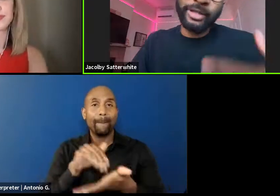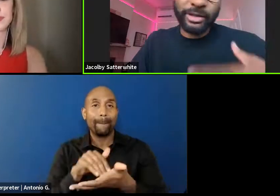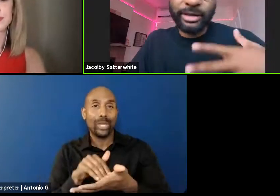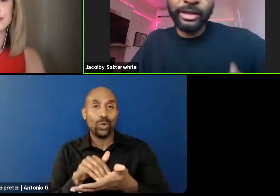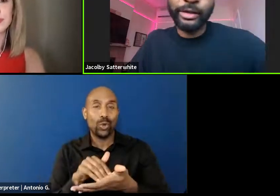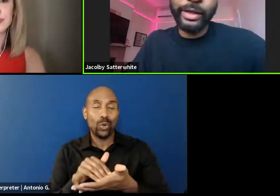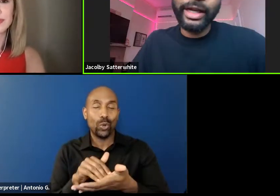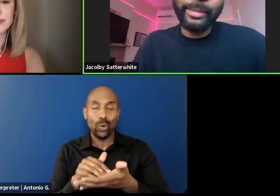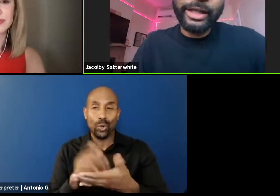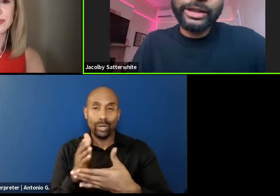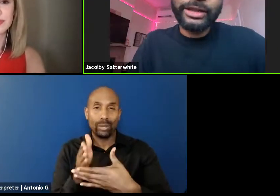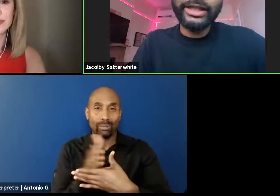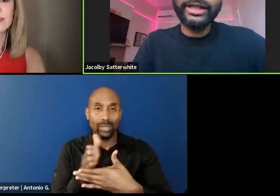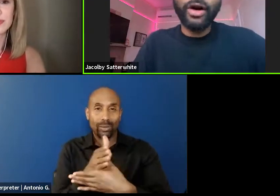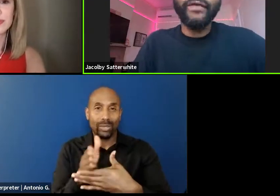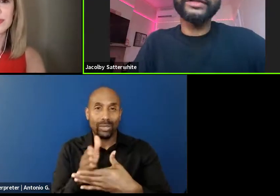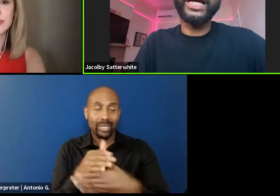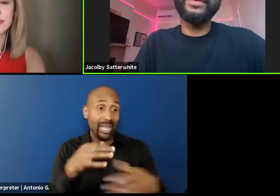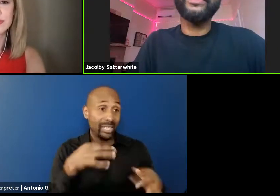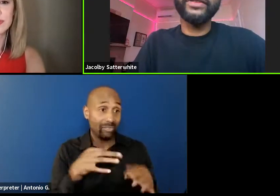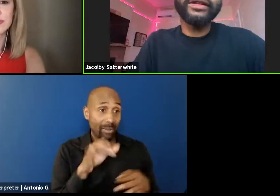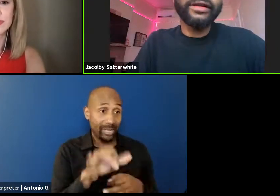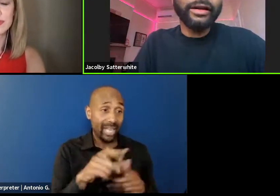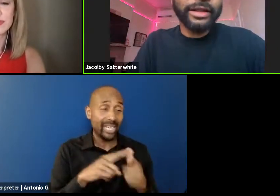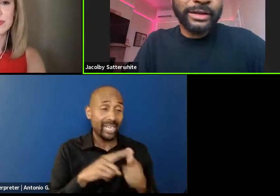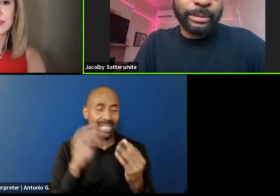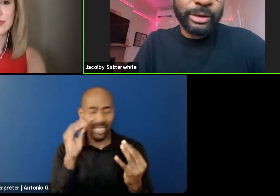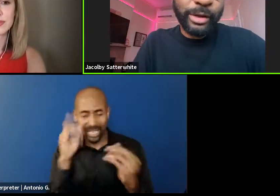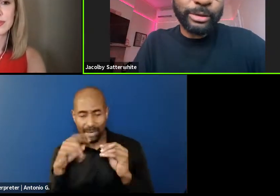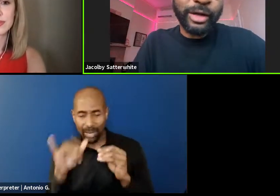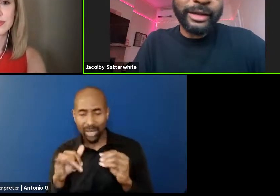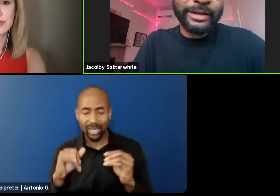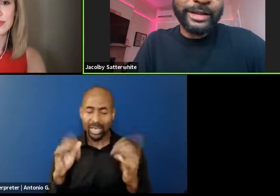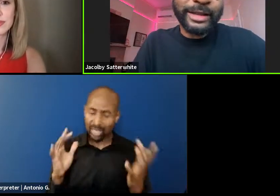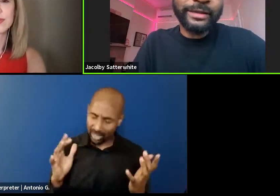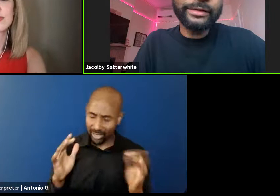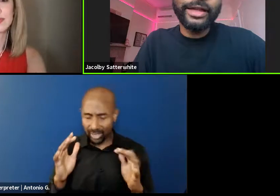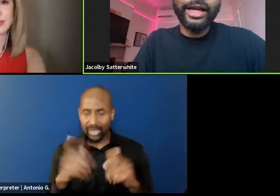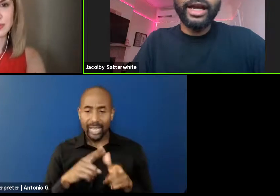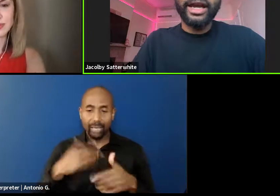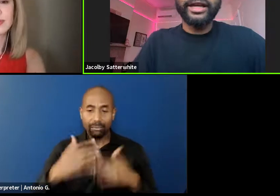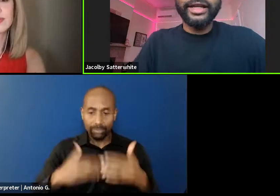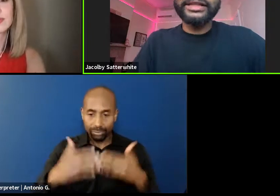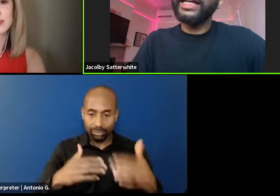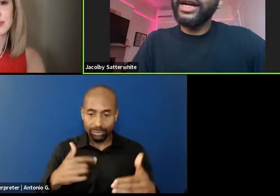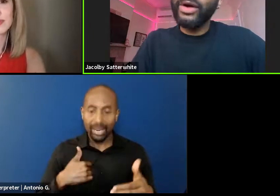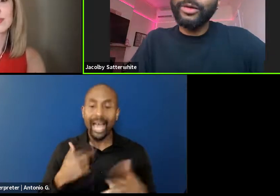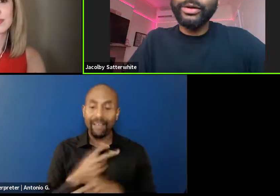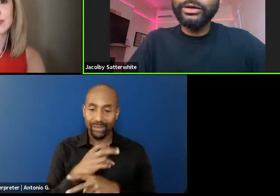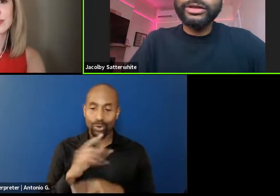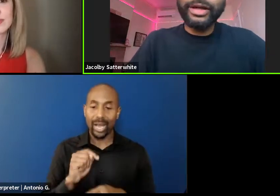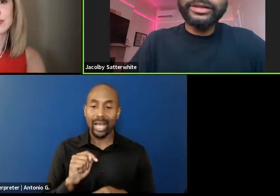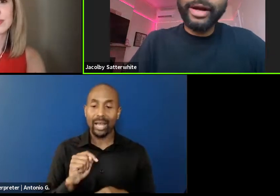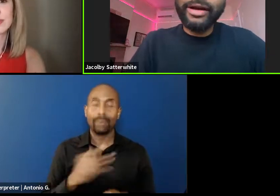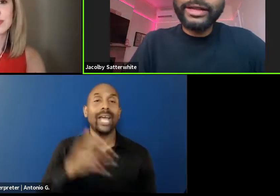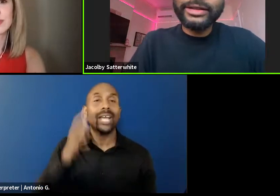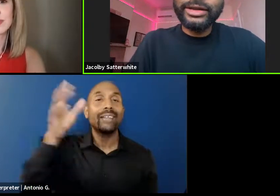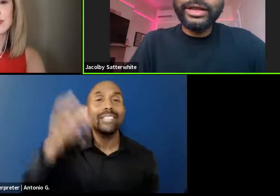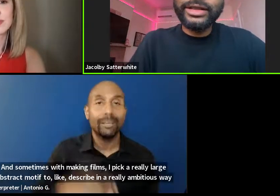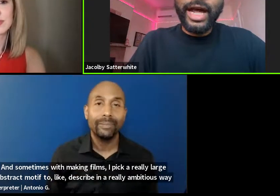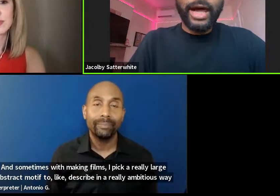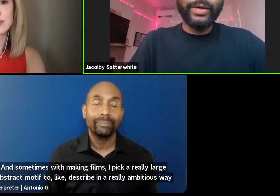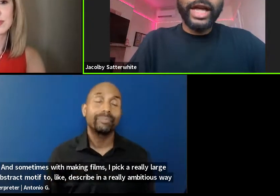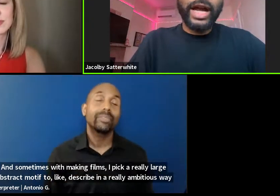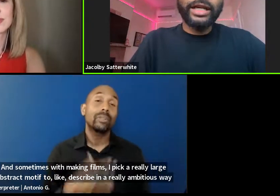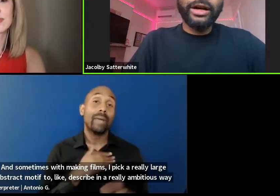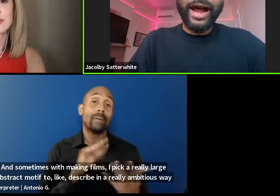that ambitiously in a 3D animation. And then over time I figure out conceptually what I'm trying to achieve. And that's kind of how I approach the Birds in Paradise